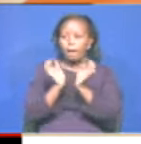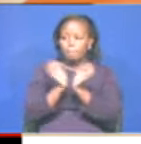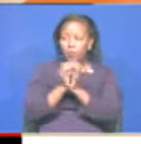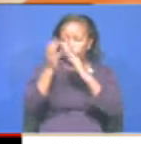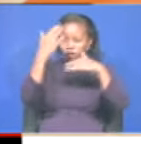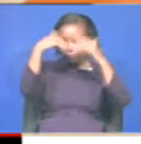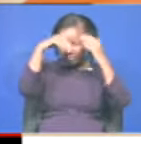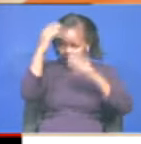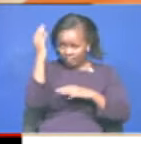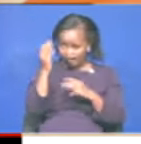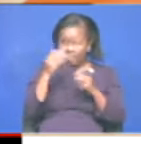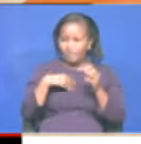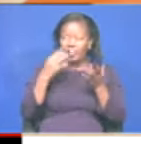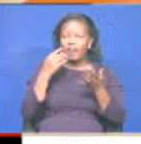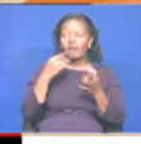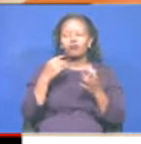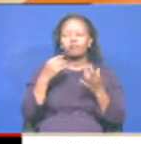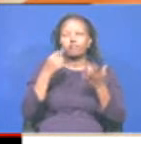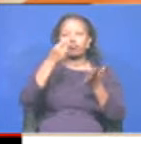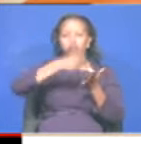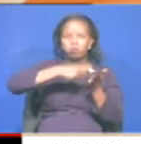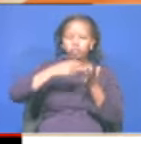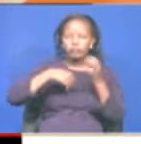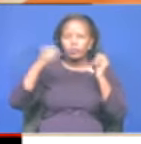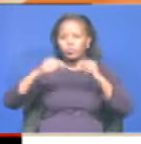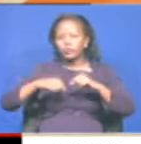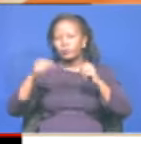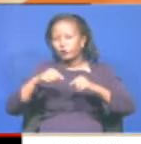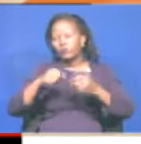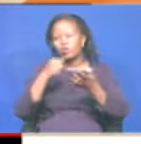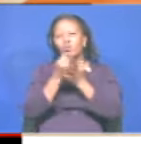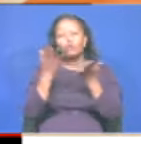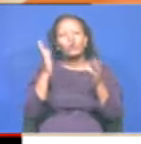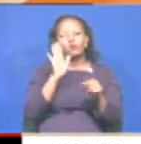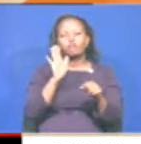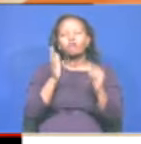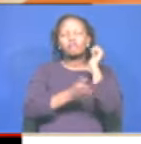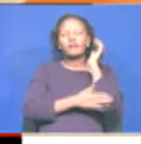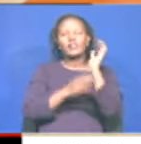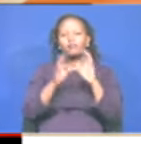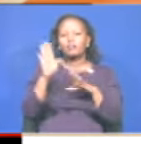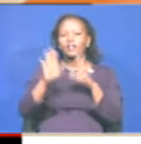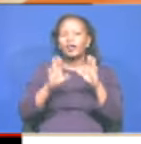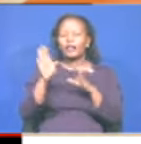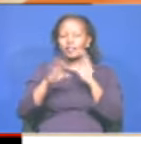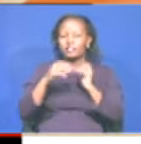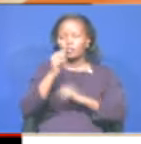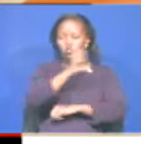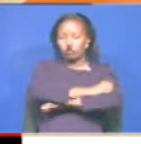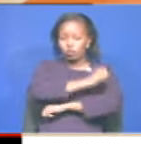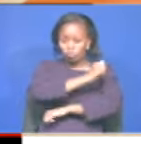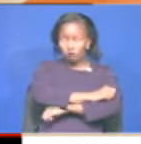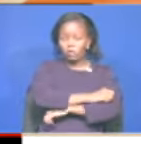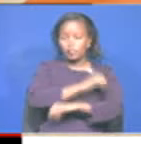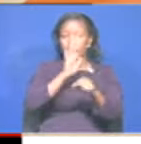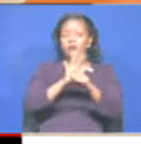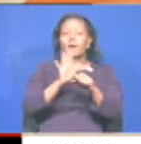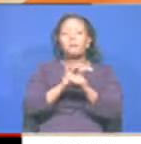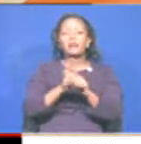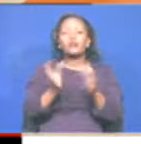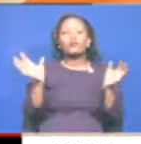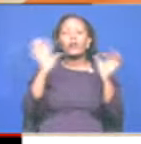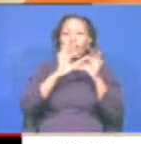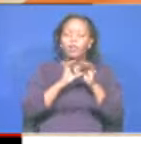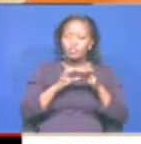reduce cases of indiscipline in schools. The initiative will see both institutions collaborate to advance joint research